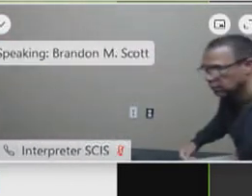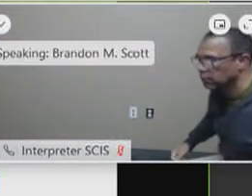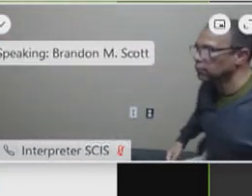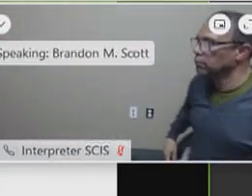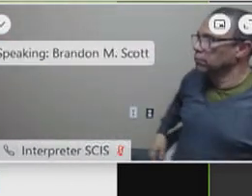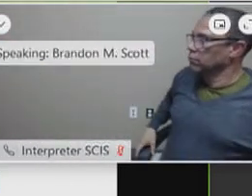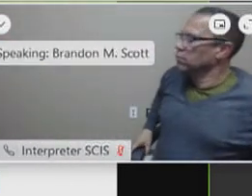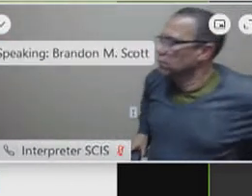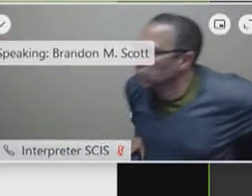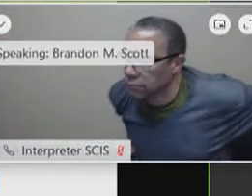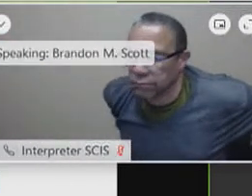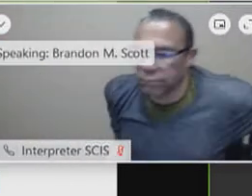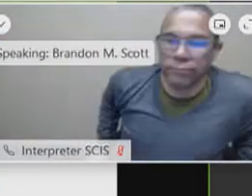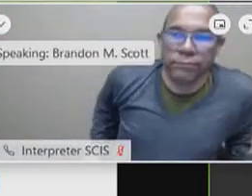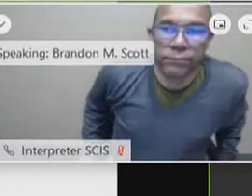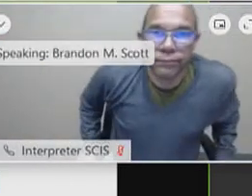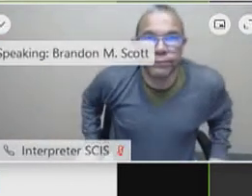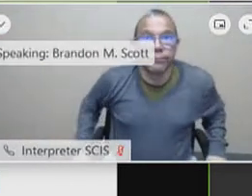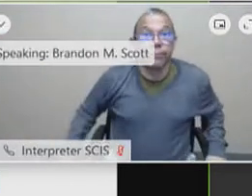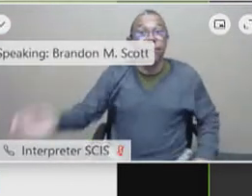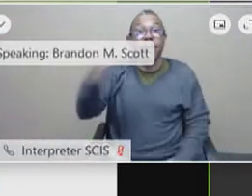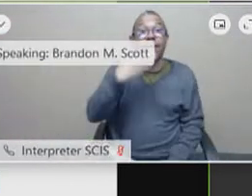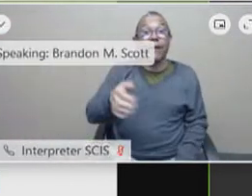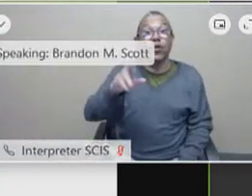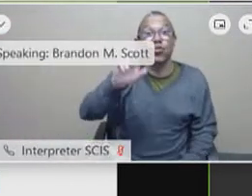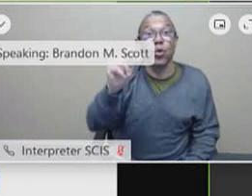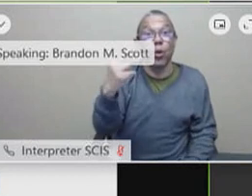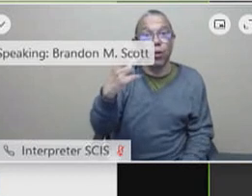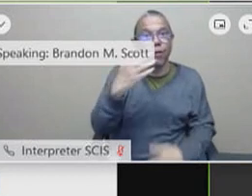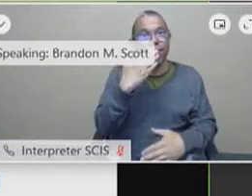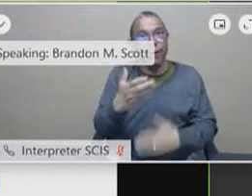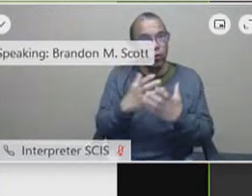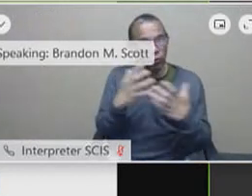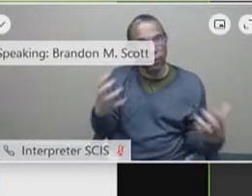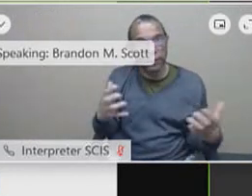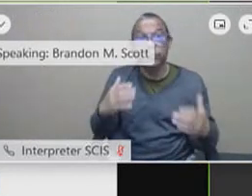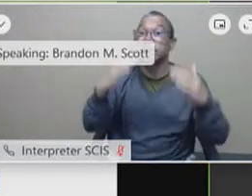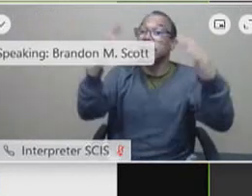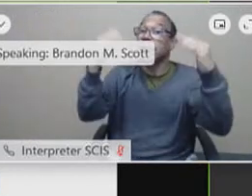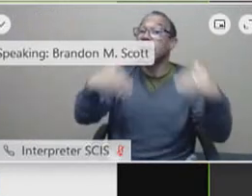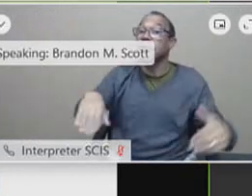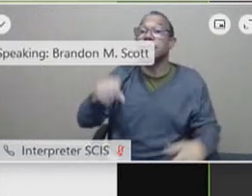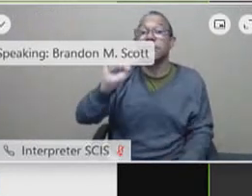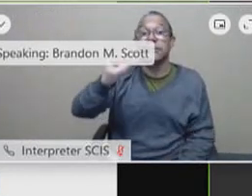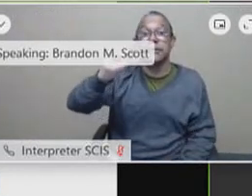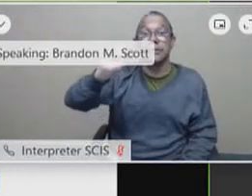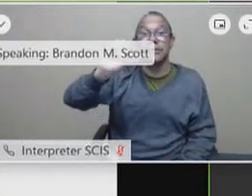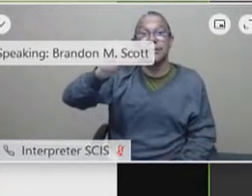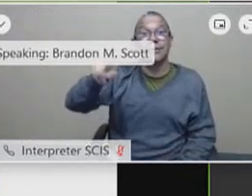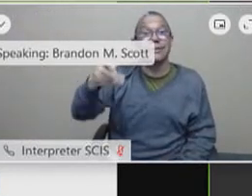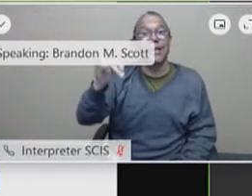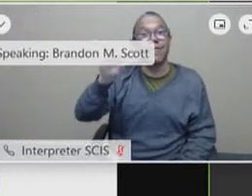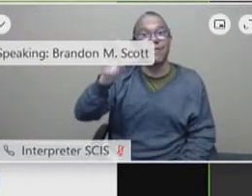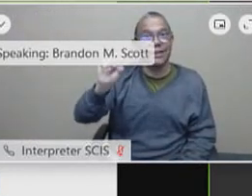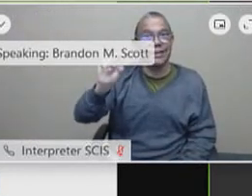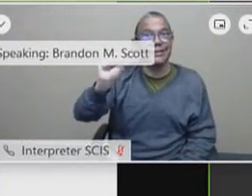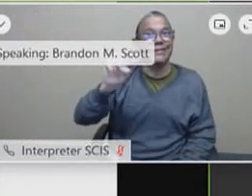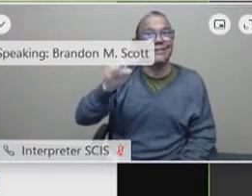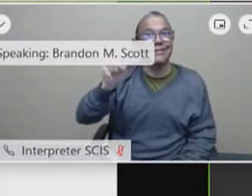Thank you, Ruth. Thank you so much. Thank you. Next is Stephanie Saxton. Stephanie, are you